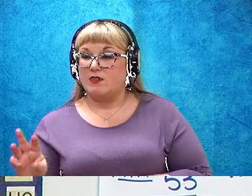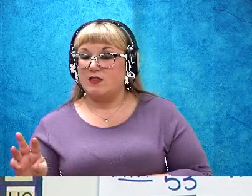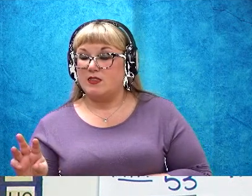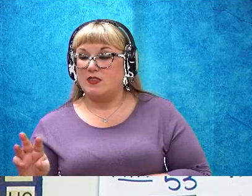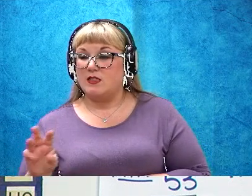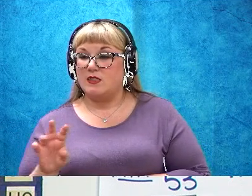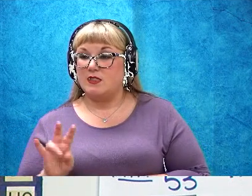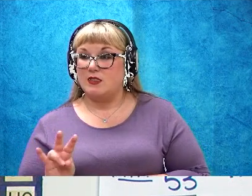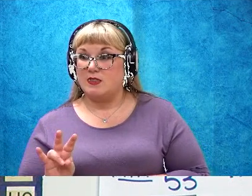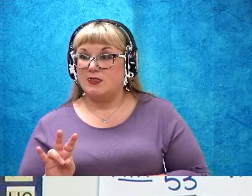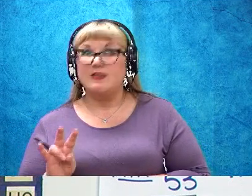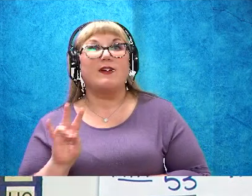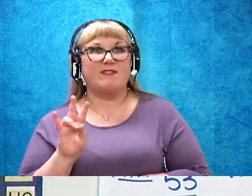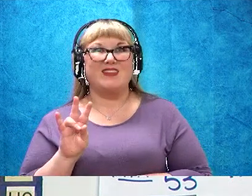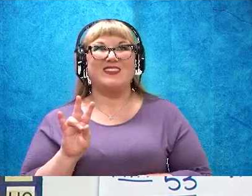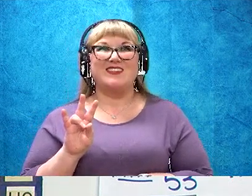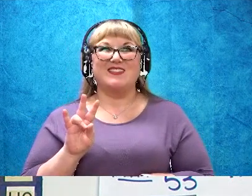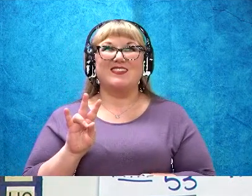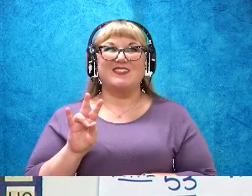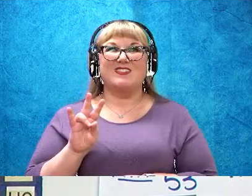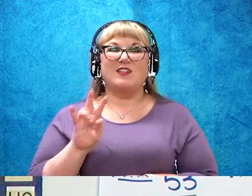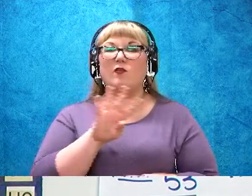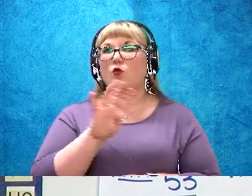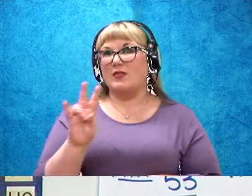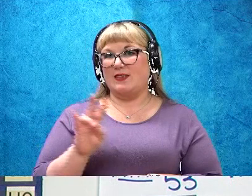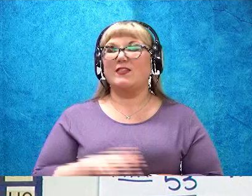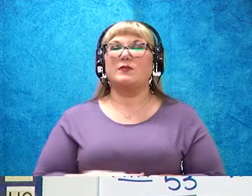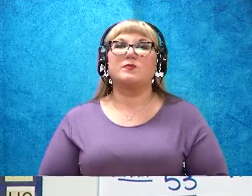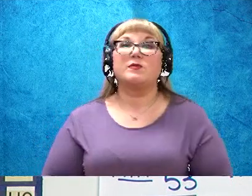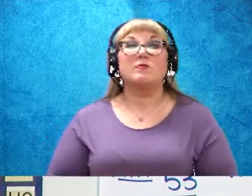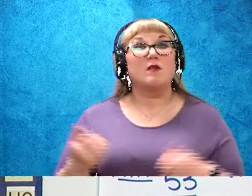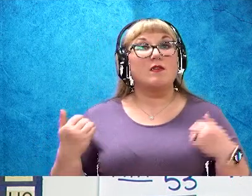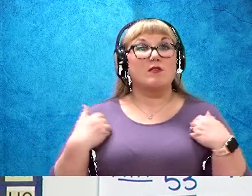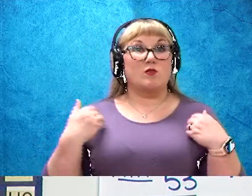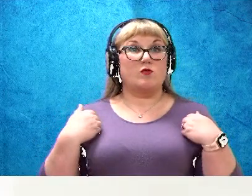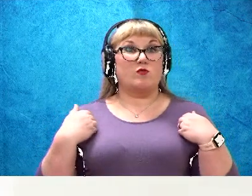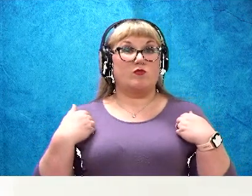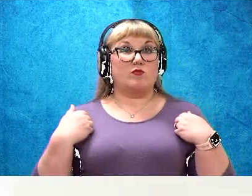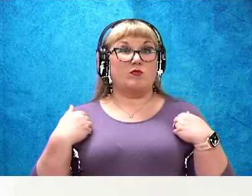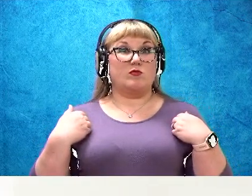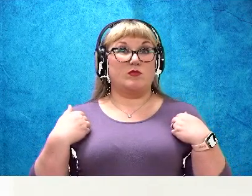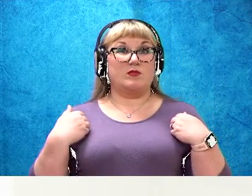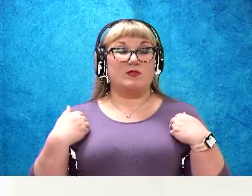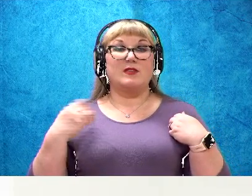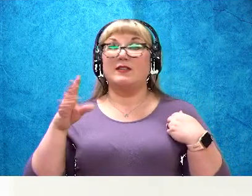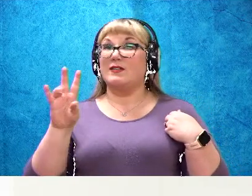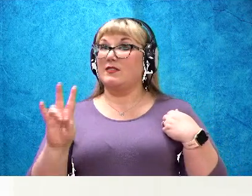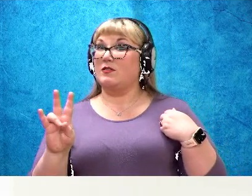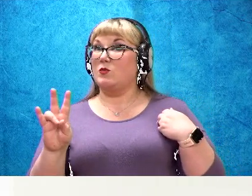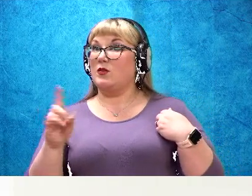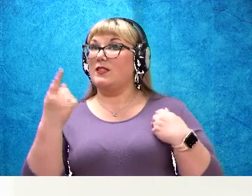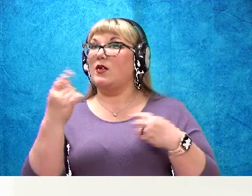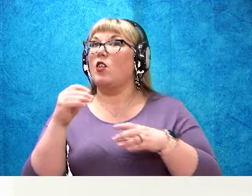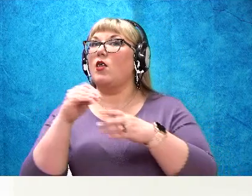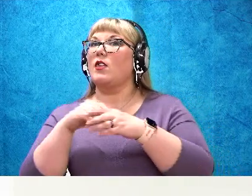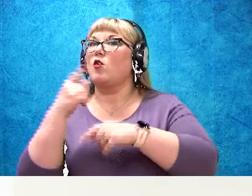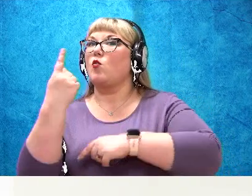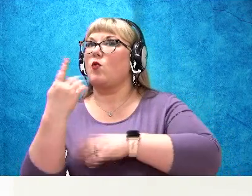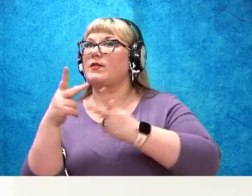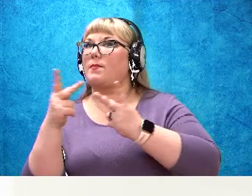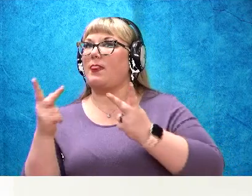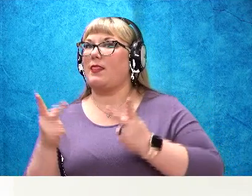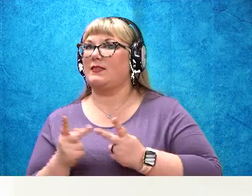5, 6, 7. So I have a 7 in the ones